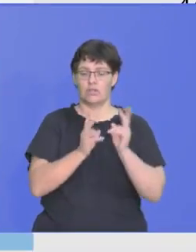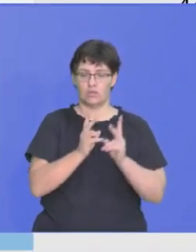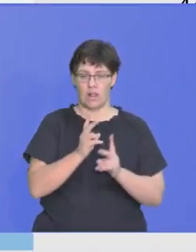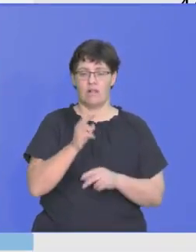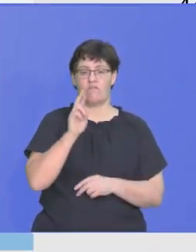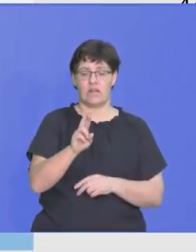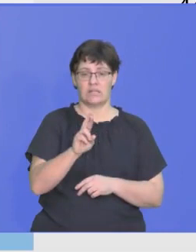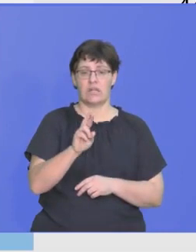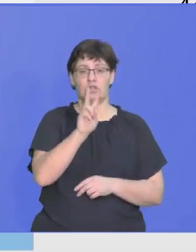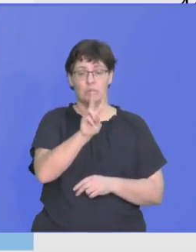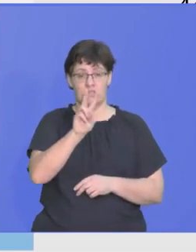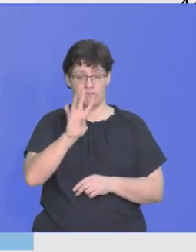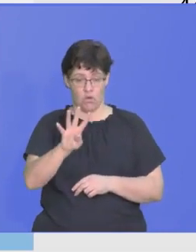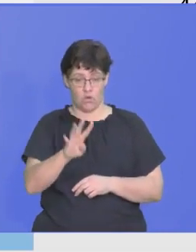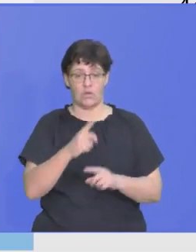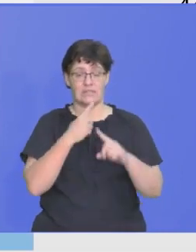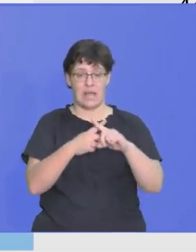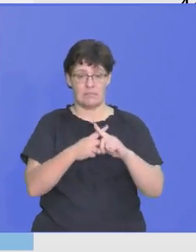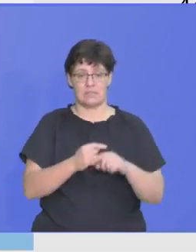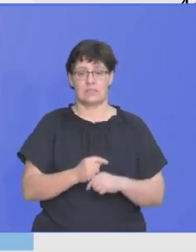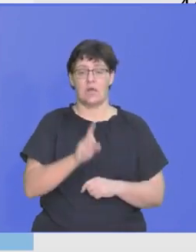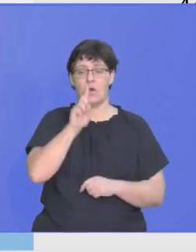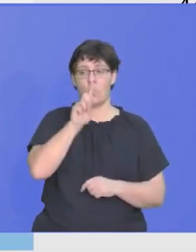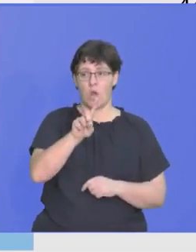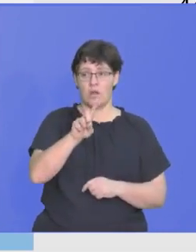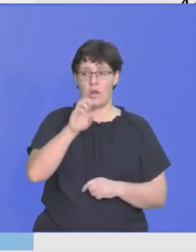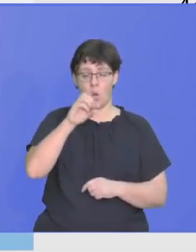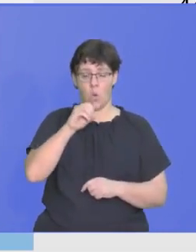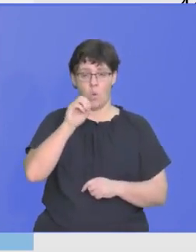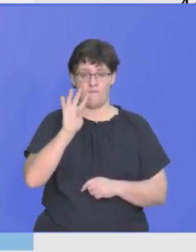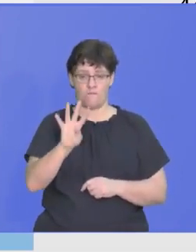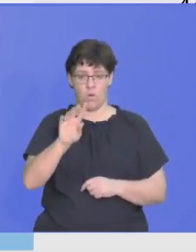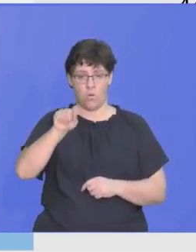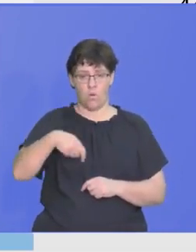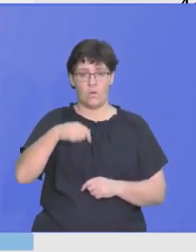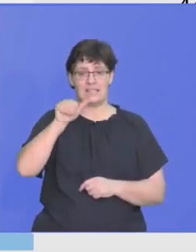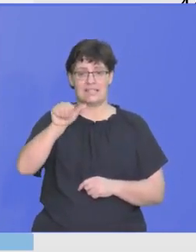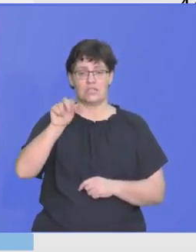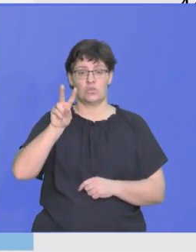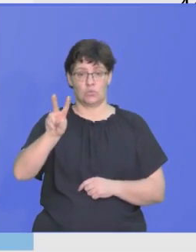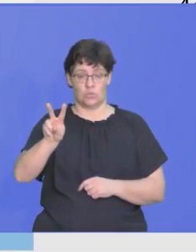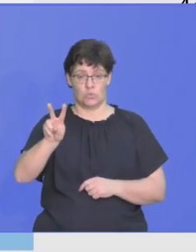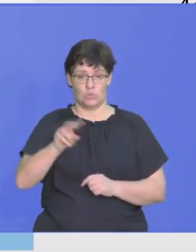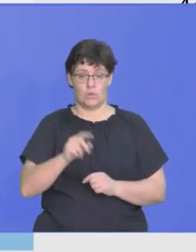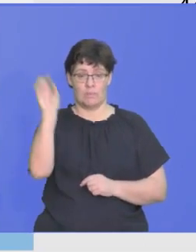got 12 Rand 24 times by 104.62%.